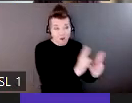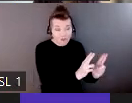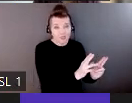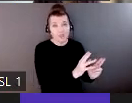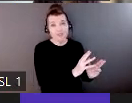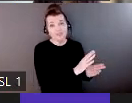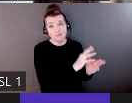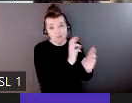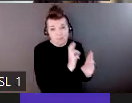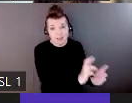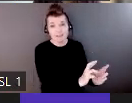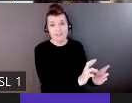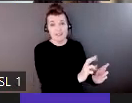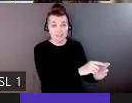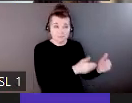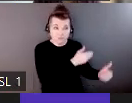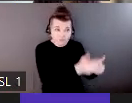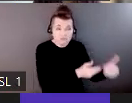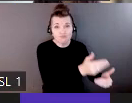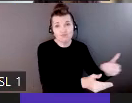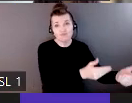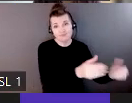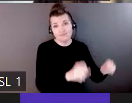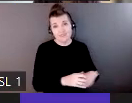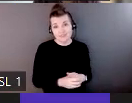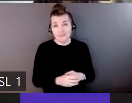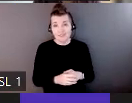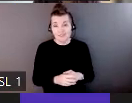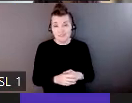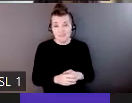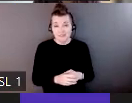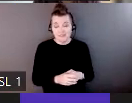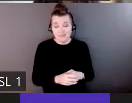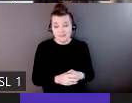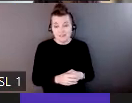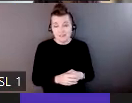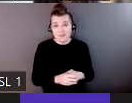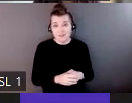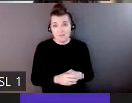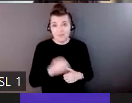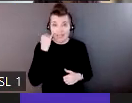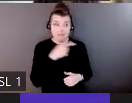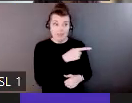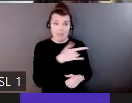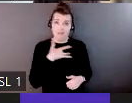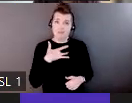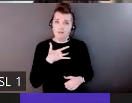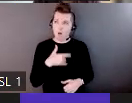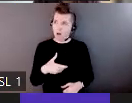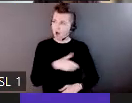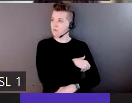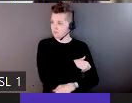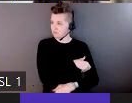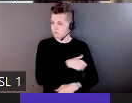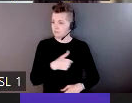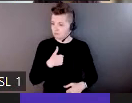move forward away. And there's tough times in those 6 months. As long as they're empowered and given all the information, we